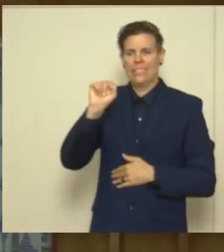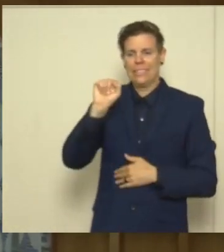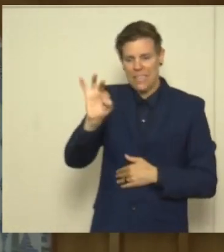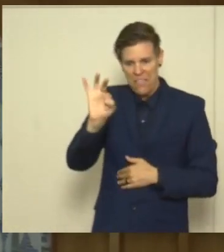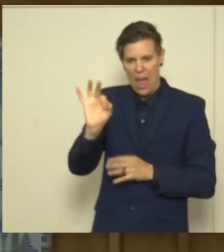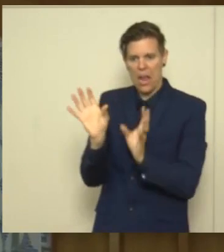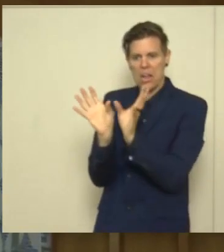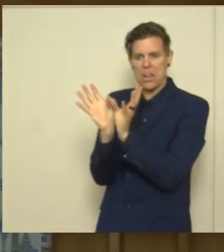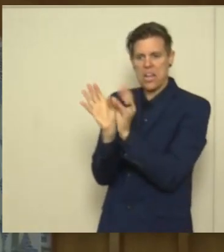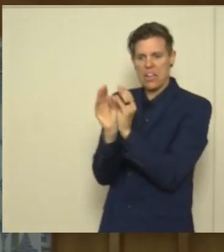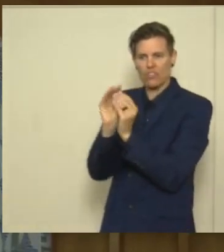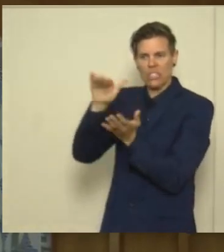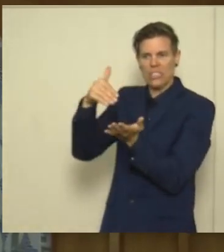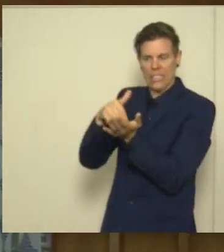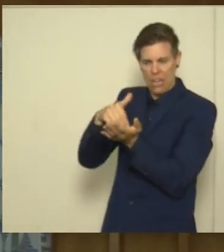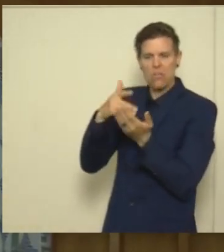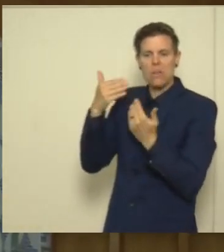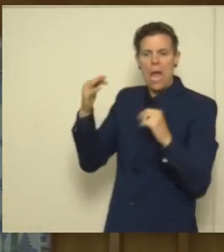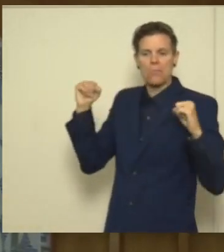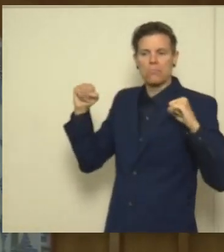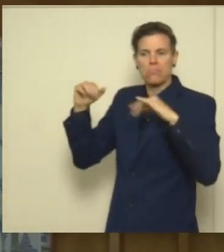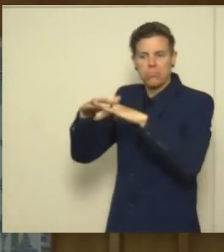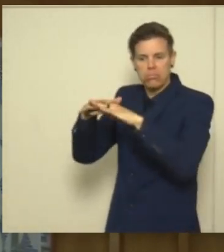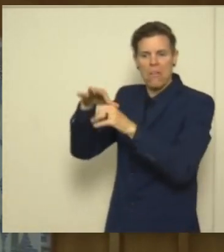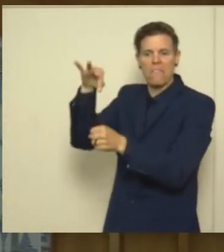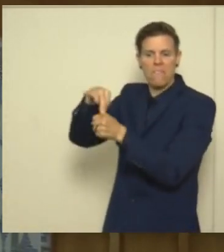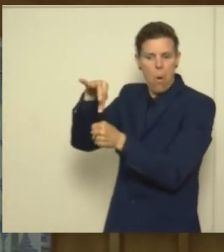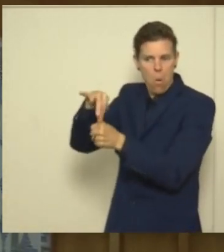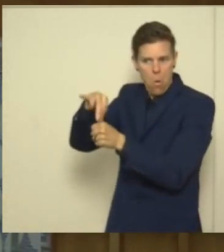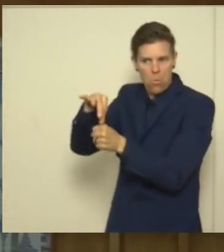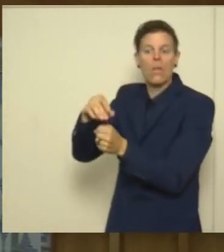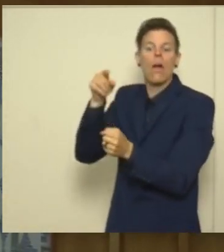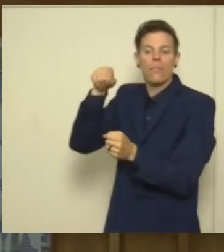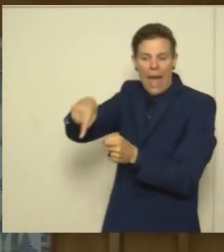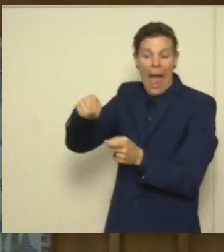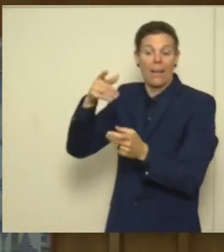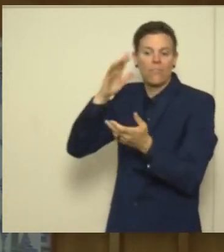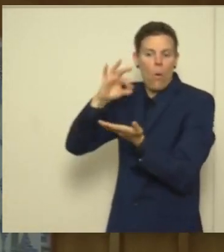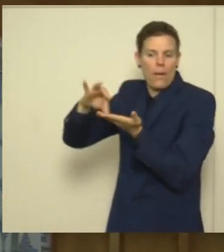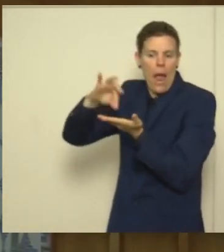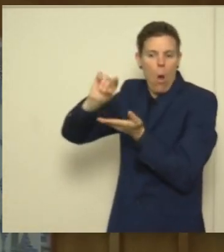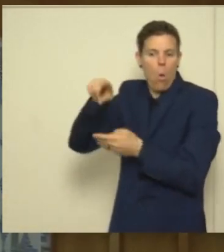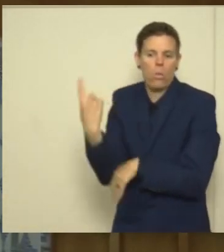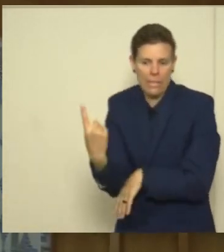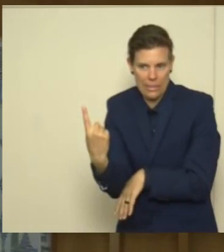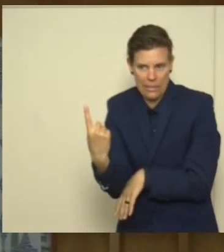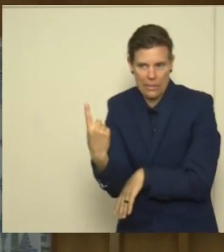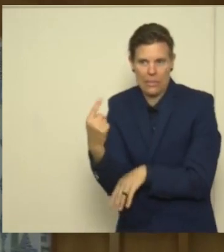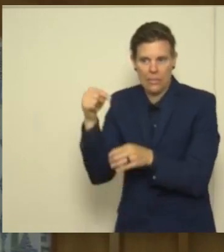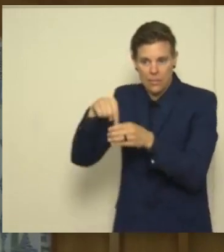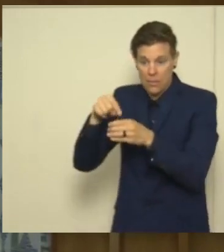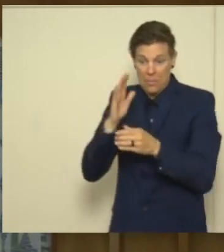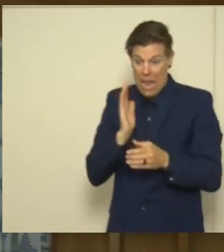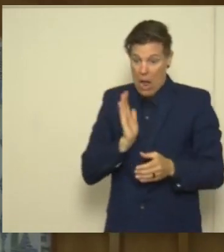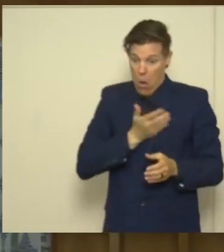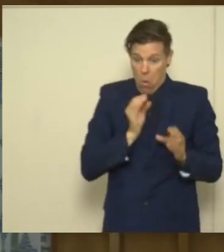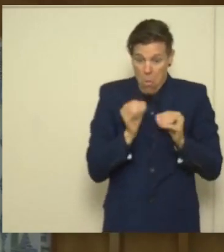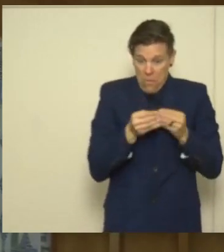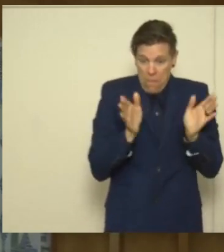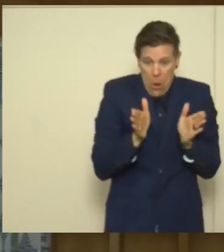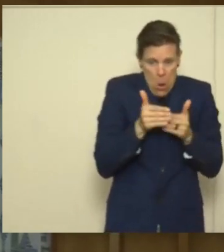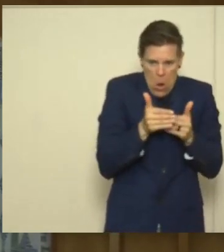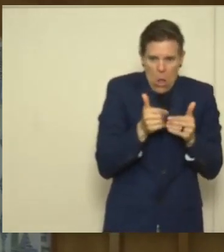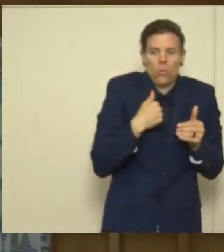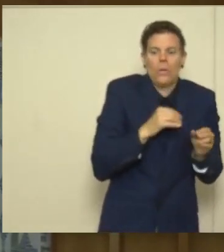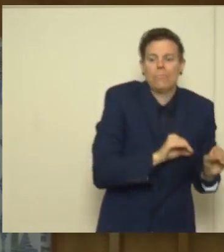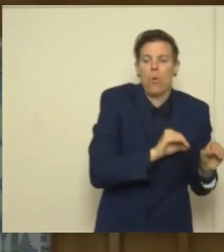was during the primary, and they can be adequately socially distanced in order to begin that process. So the short answer is